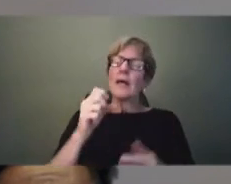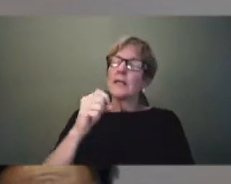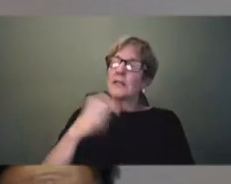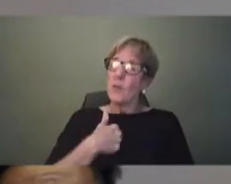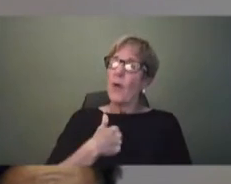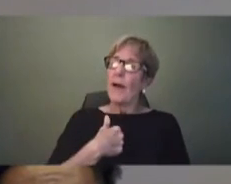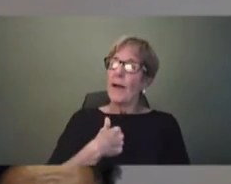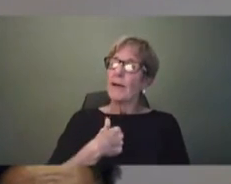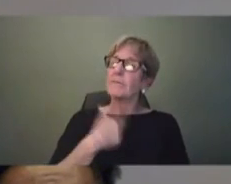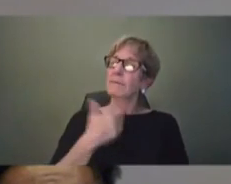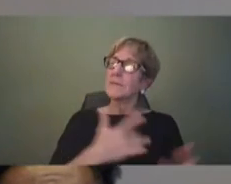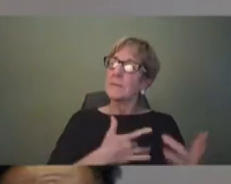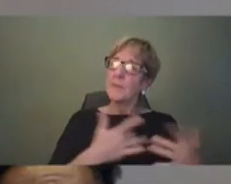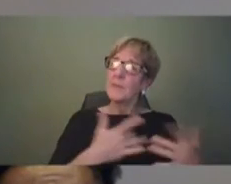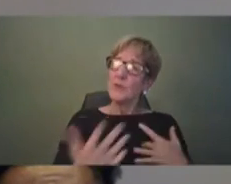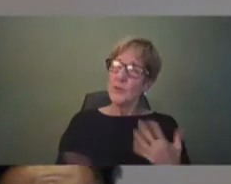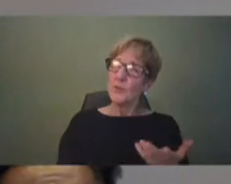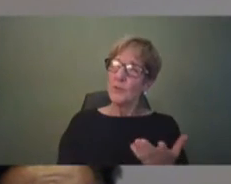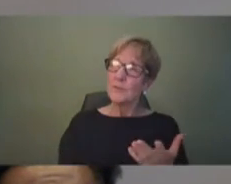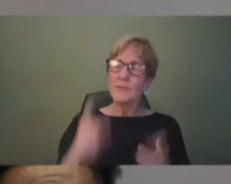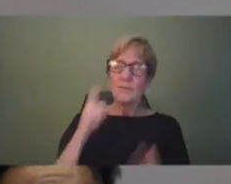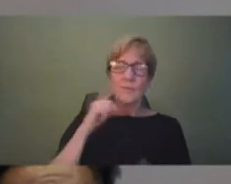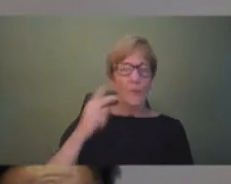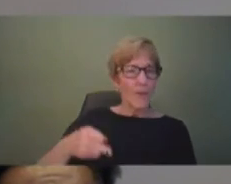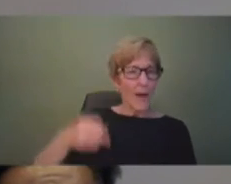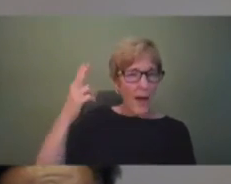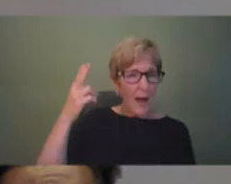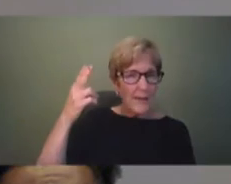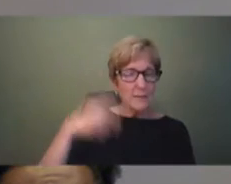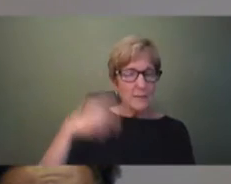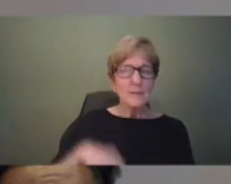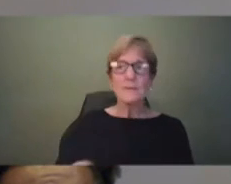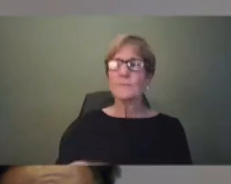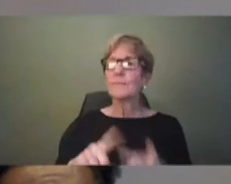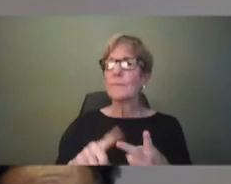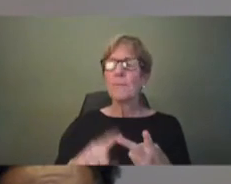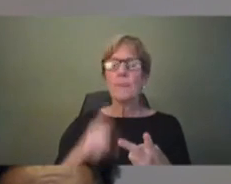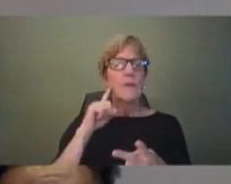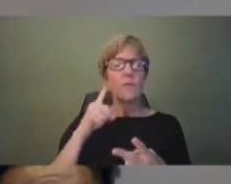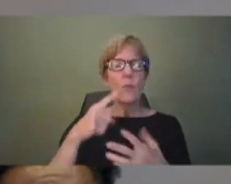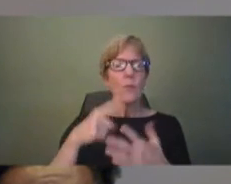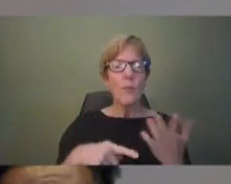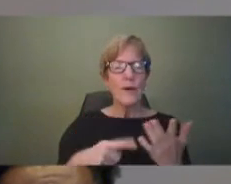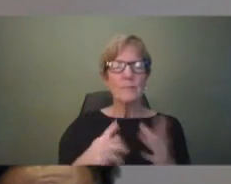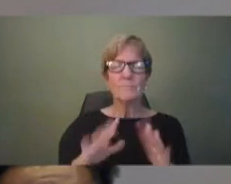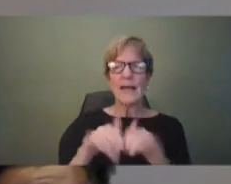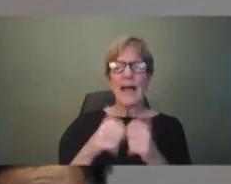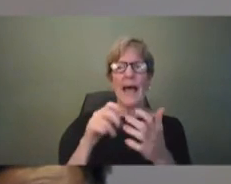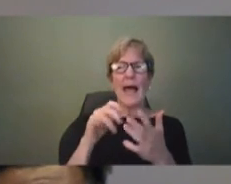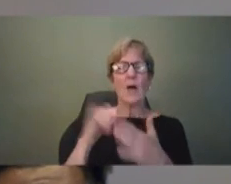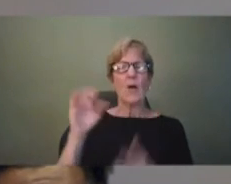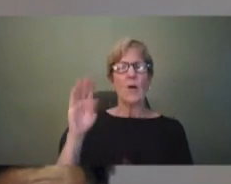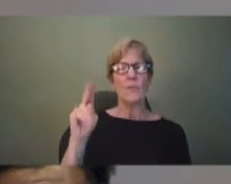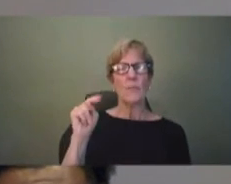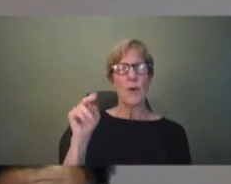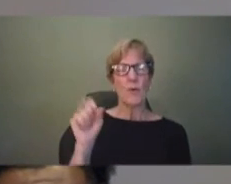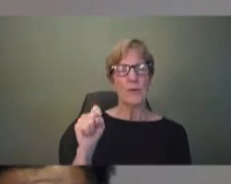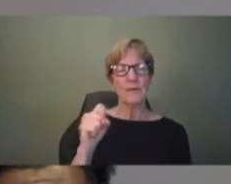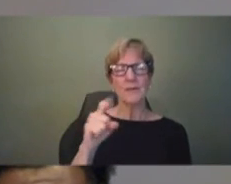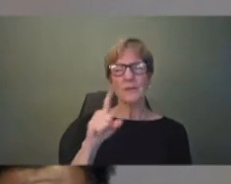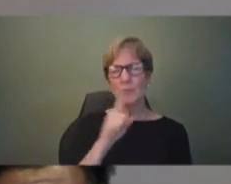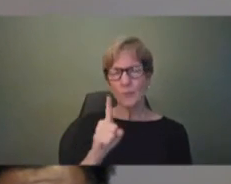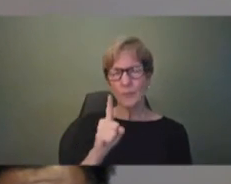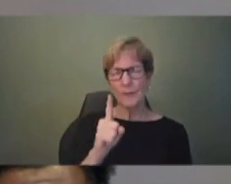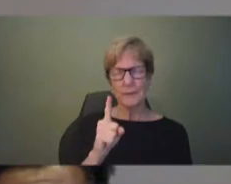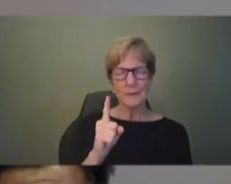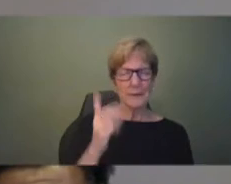concerns here as it relates to height as it relates to what how those bonuses would materialize